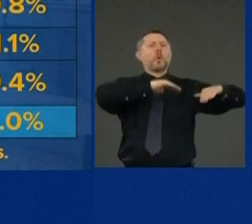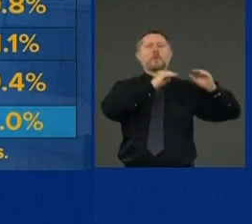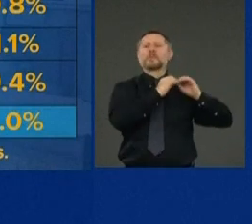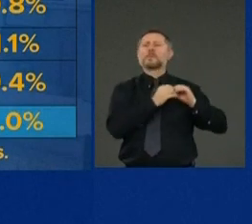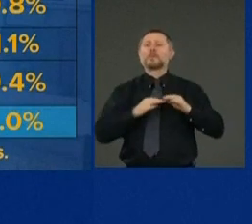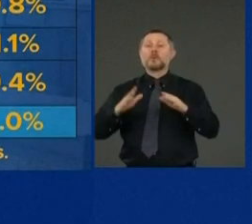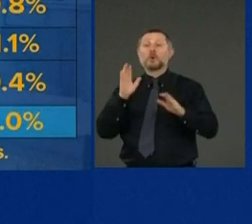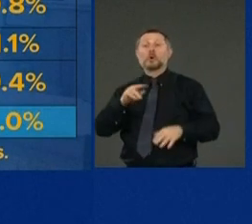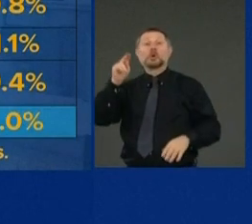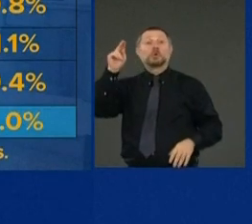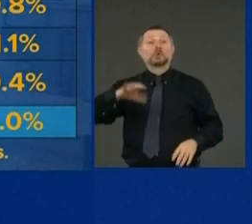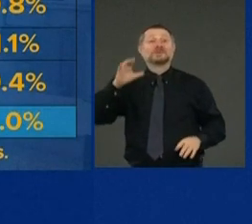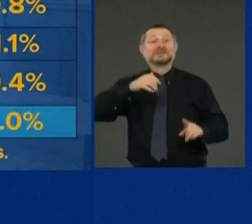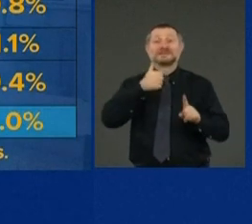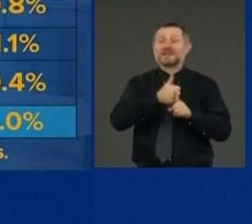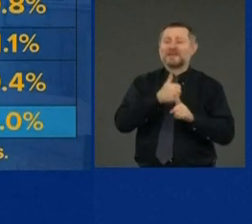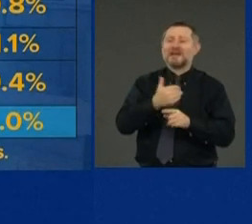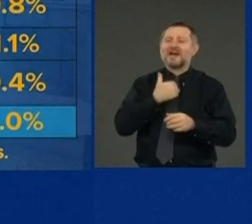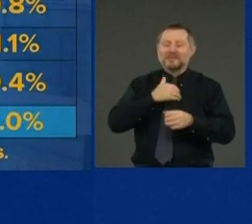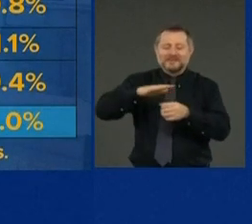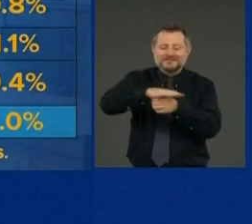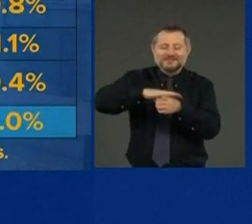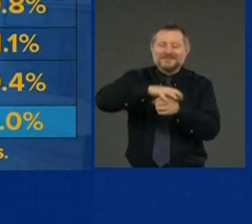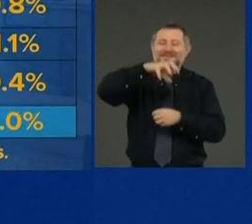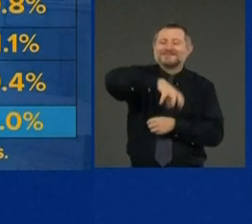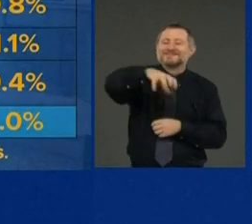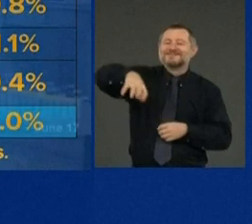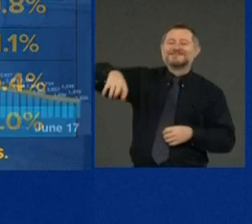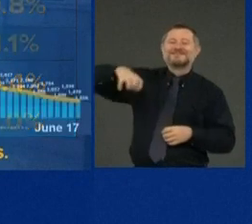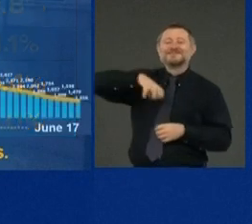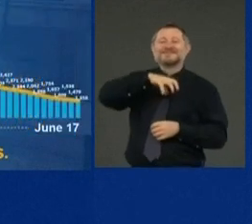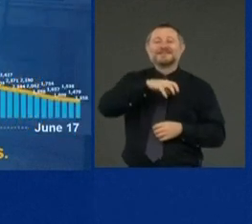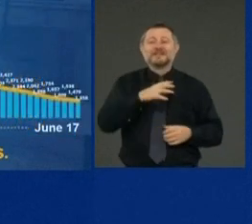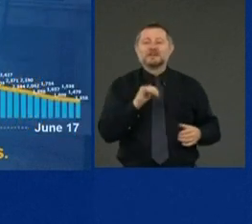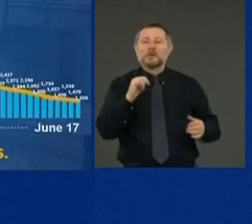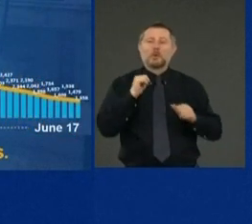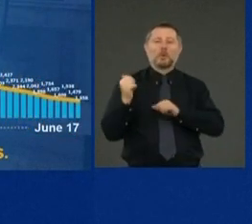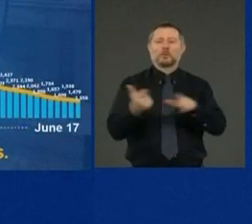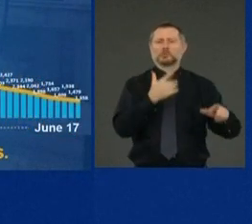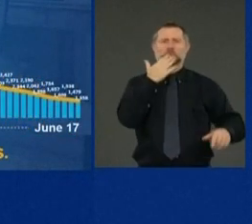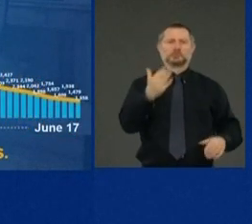City, you see by borough, we can look at the numbers, and it's all been good.